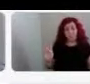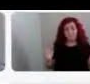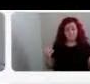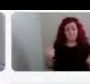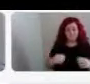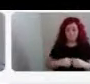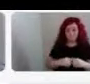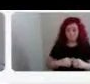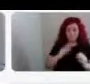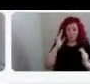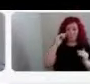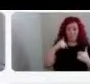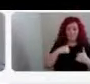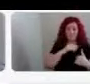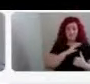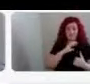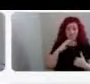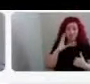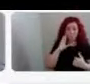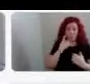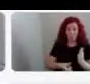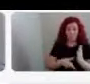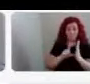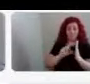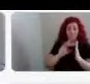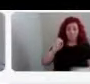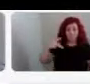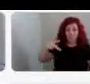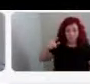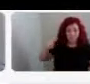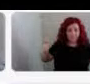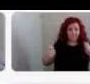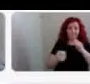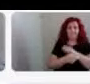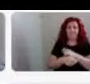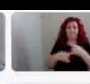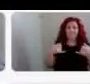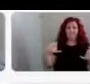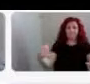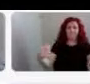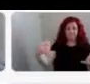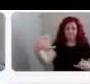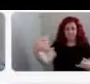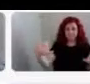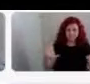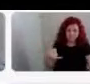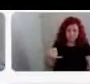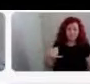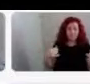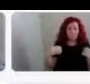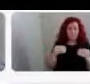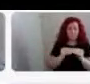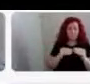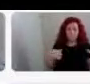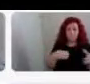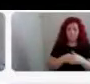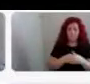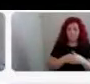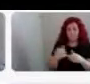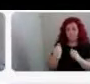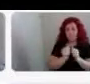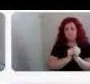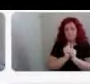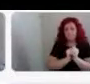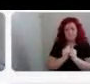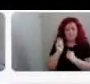hope that this commission will review these maps change the lines so that there's compact and competitiveness back